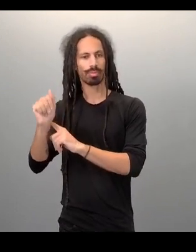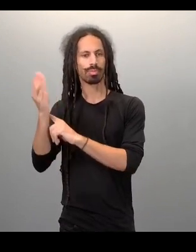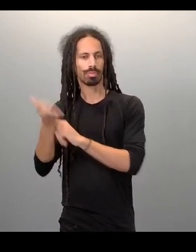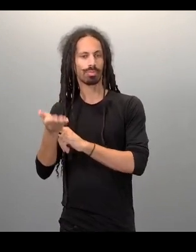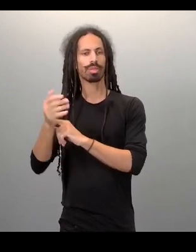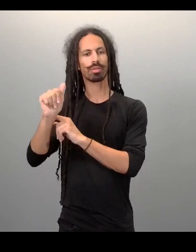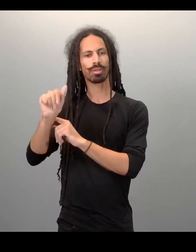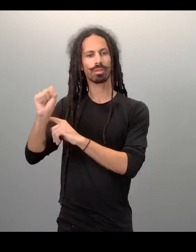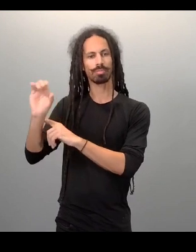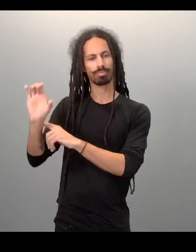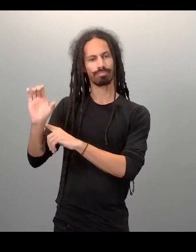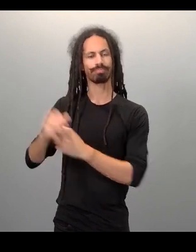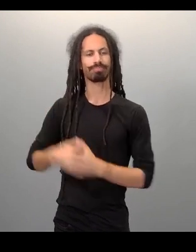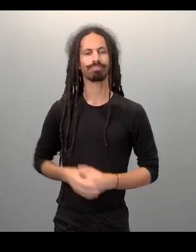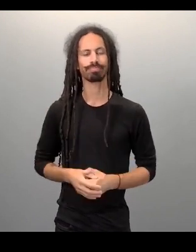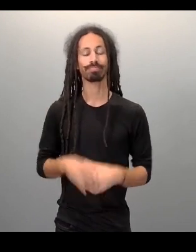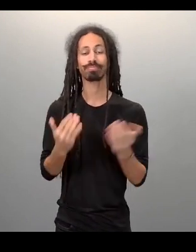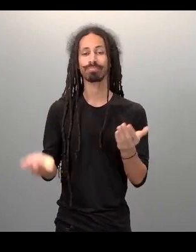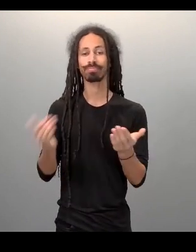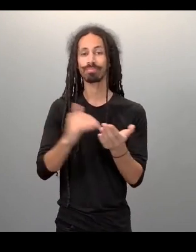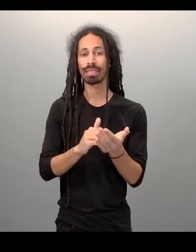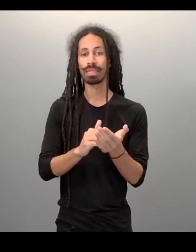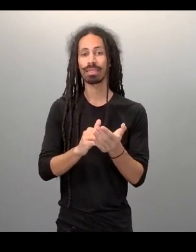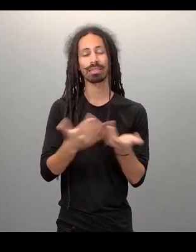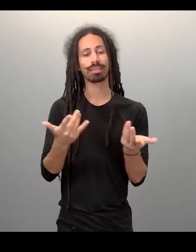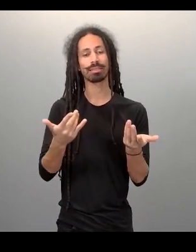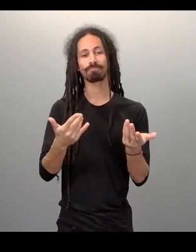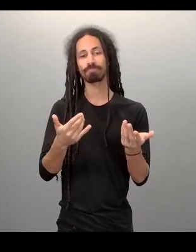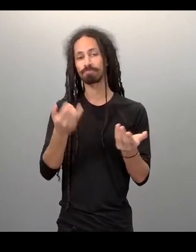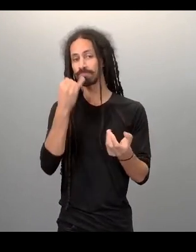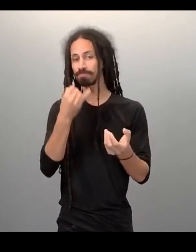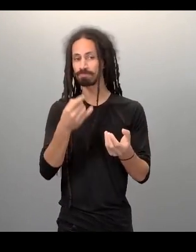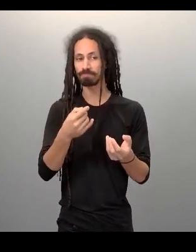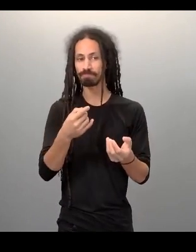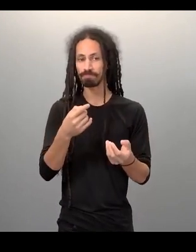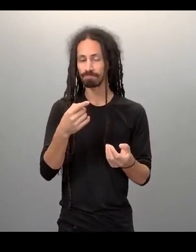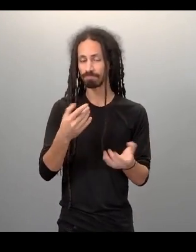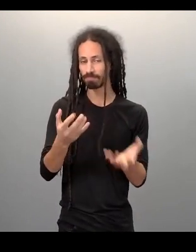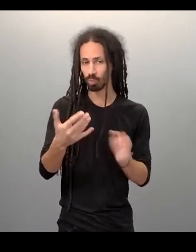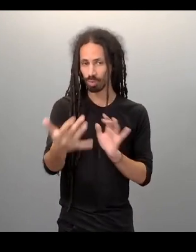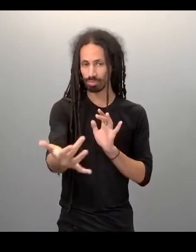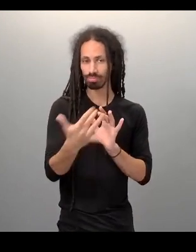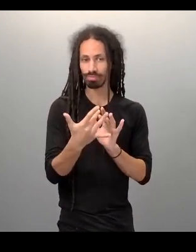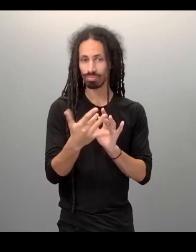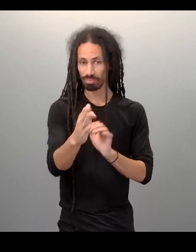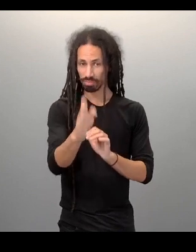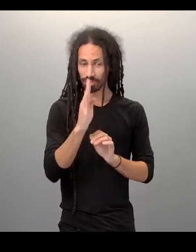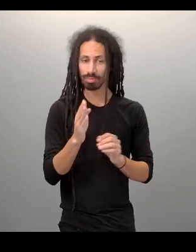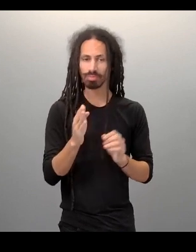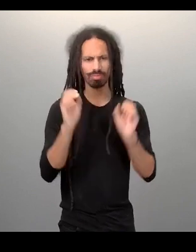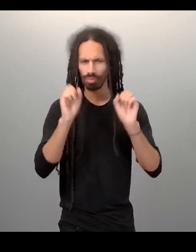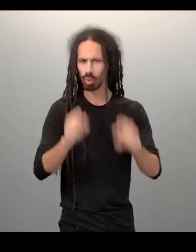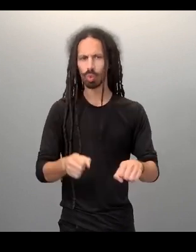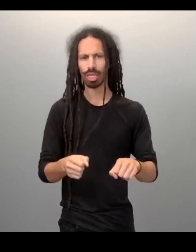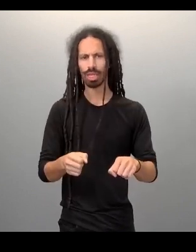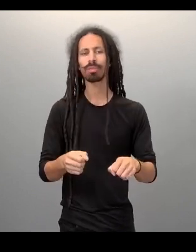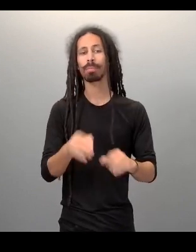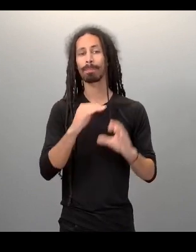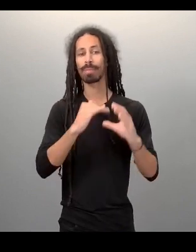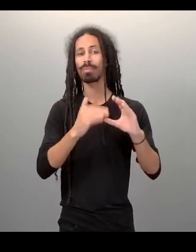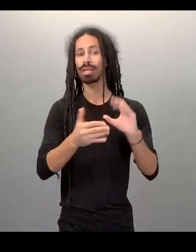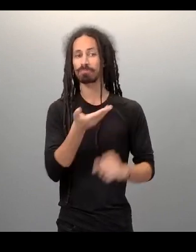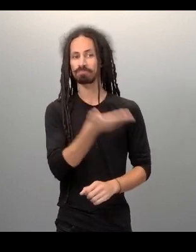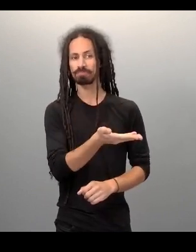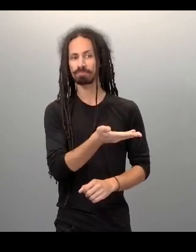rrc.ca/ASC. Again, if you would like to contact me directly, please feel free to do so. My email is